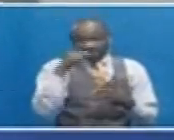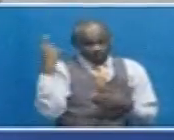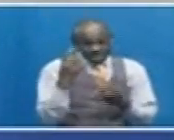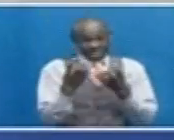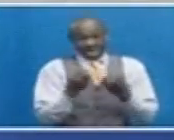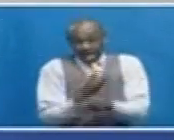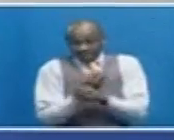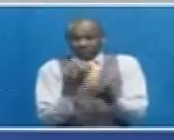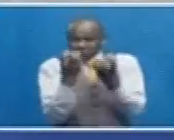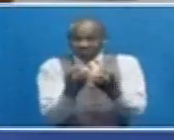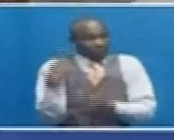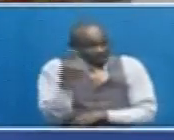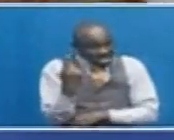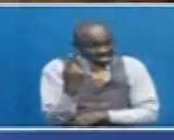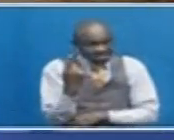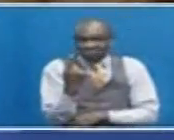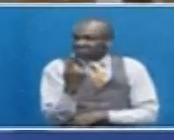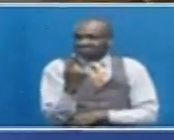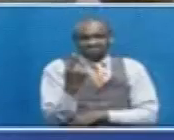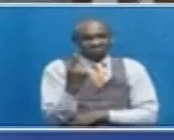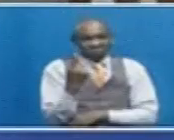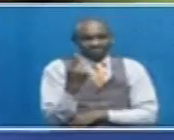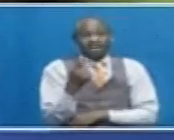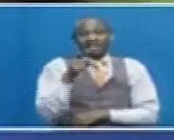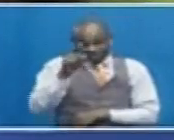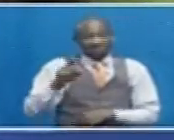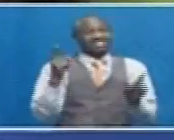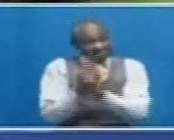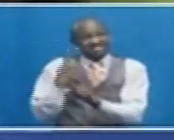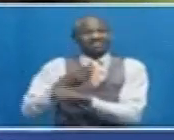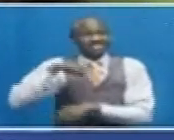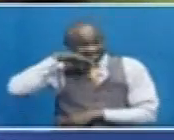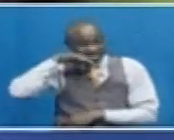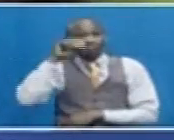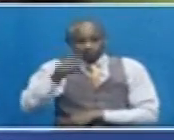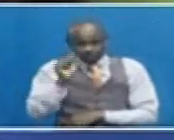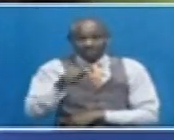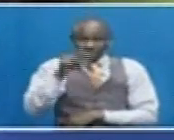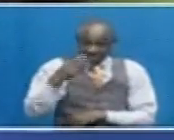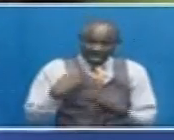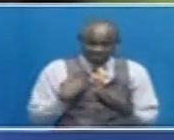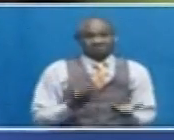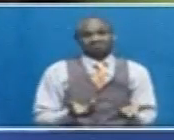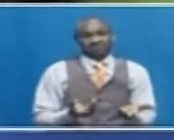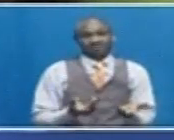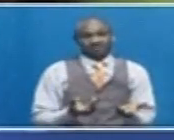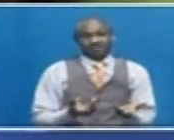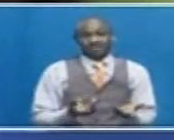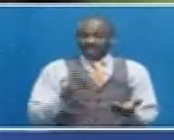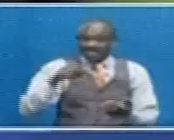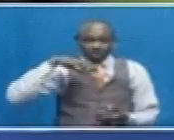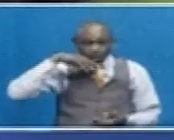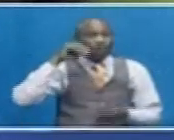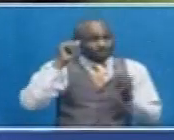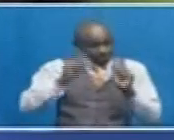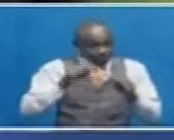prostate cancer that these dogs can sense. So a lot of different diseases could carry a chemical signature, and really the dogs